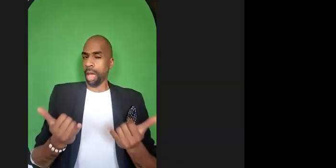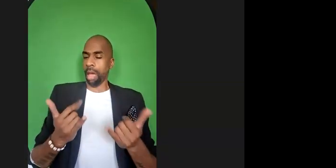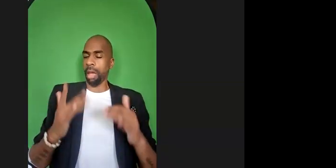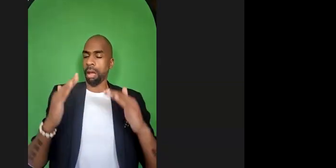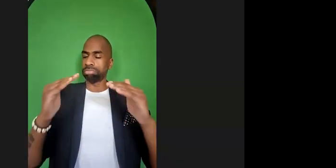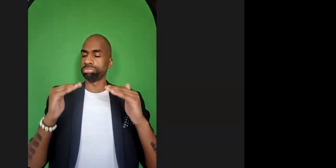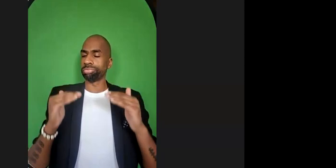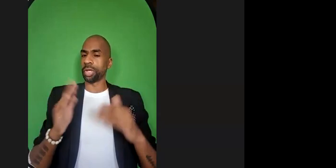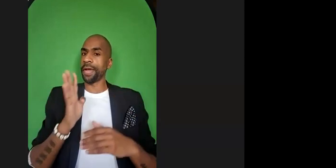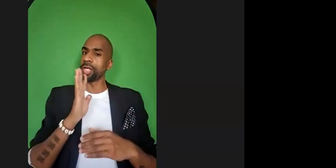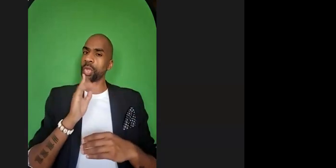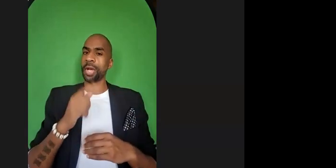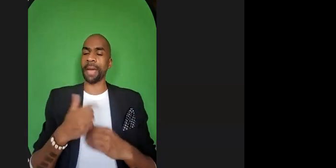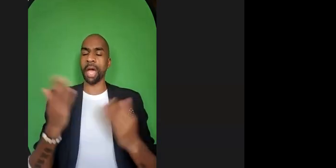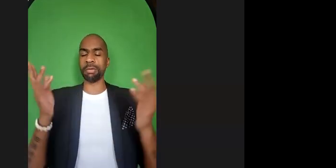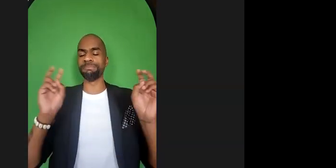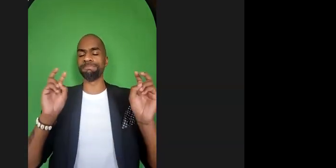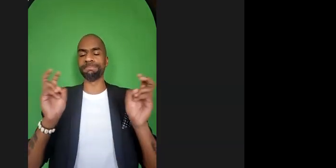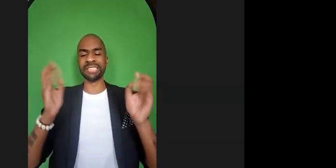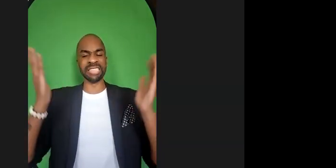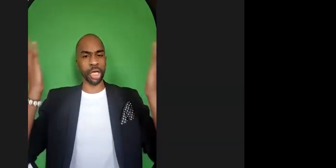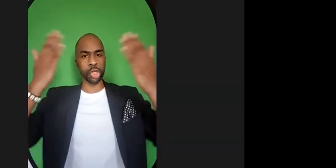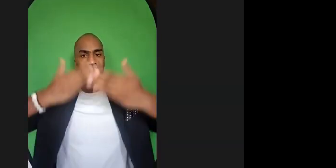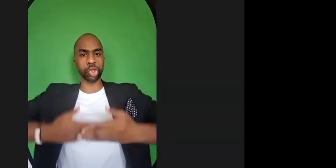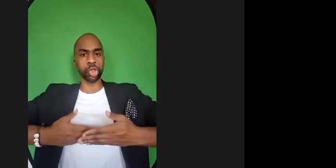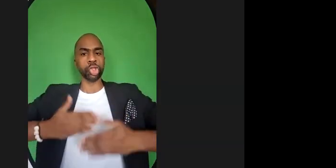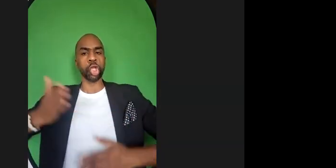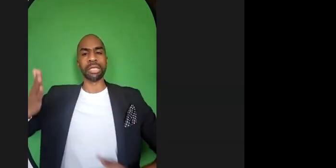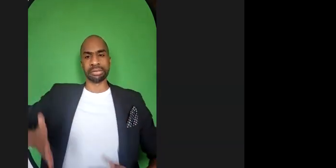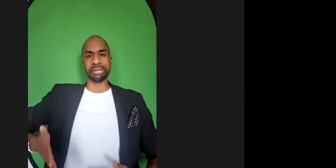end nears, as our webinar is entitled. So